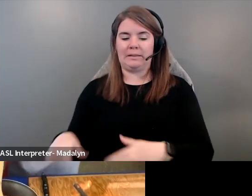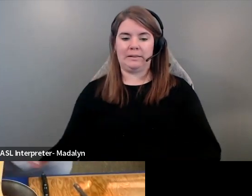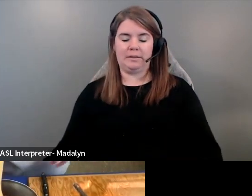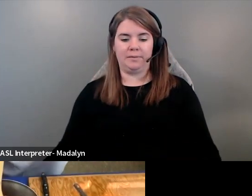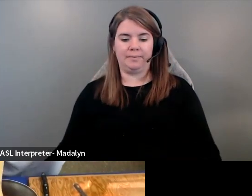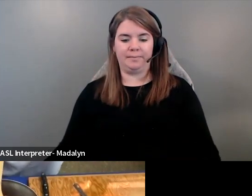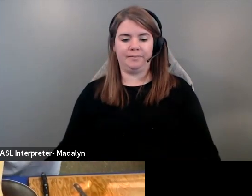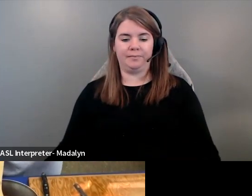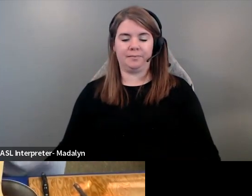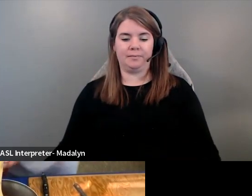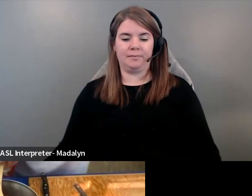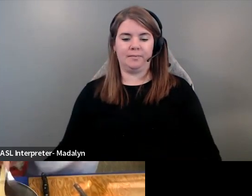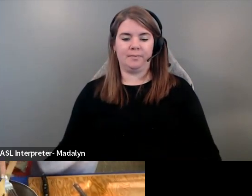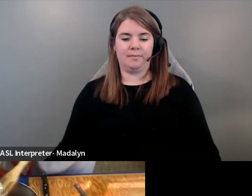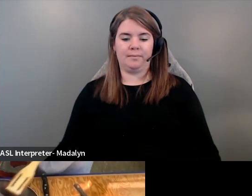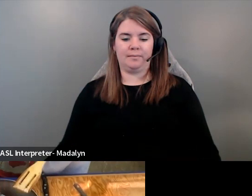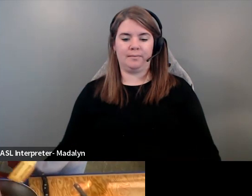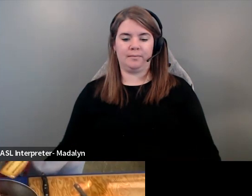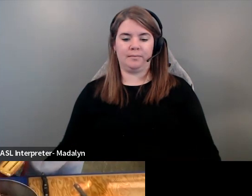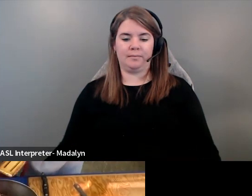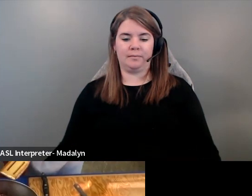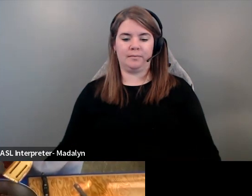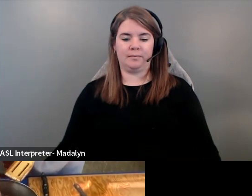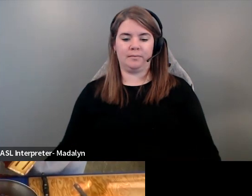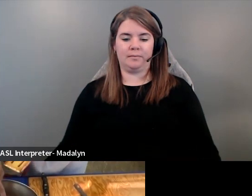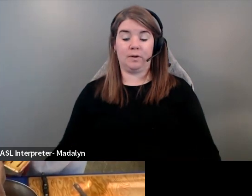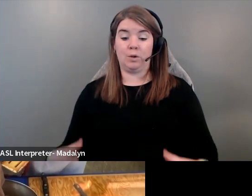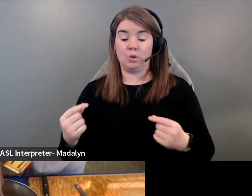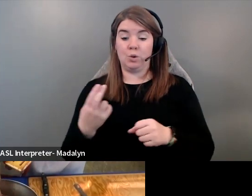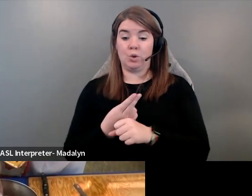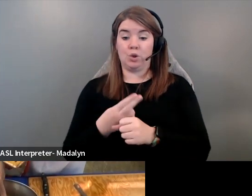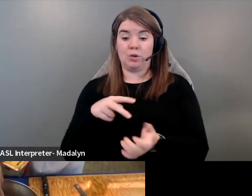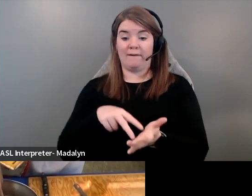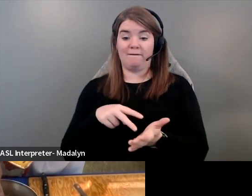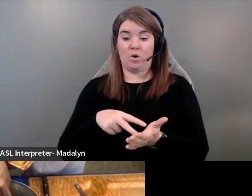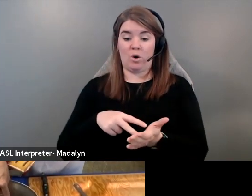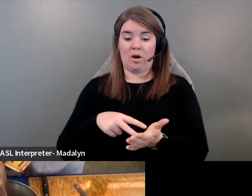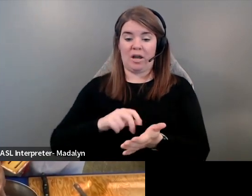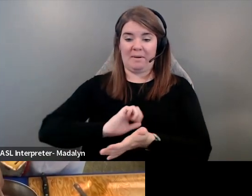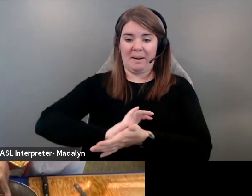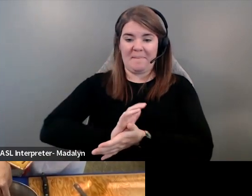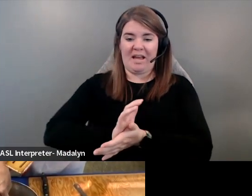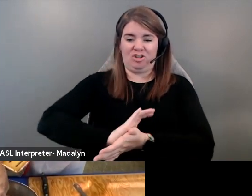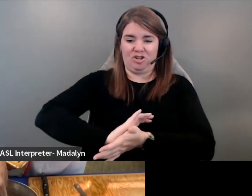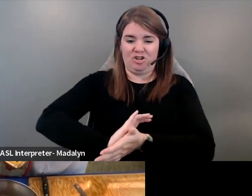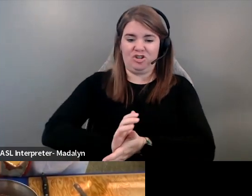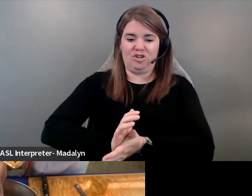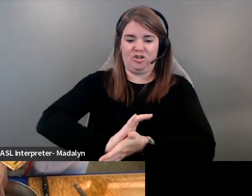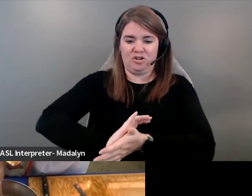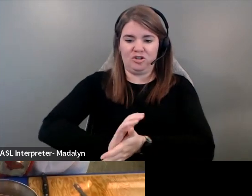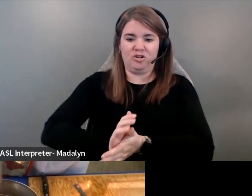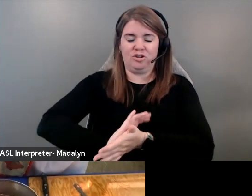But what I'm going to do here is take a fork and I'm going to mash some of them. That'll add some thickening to the